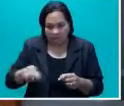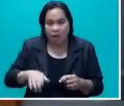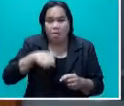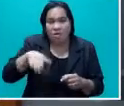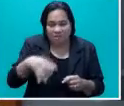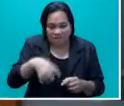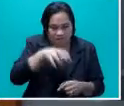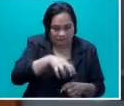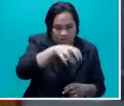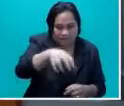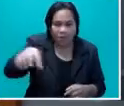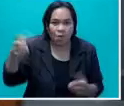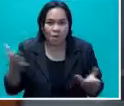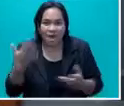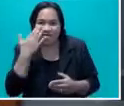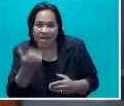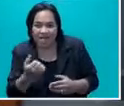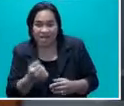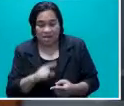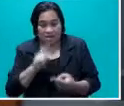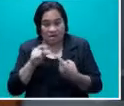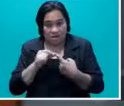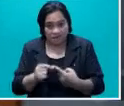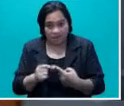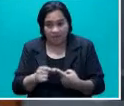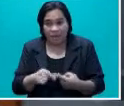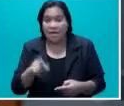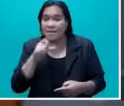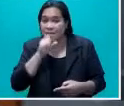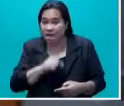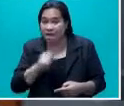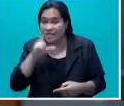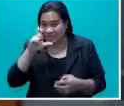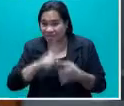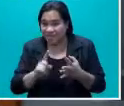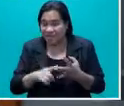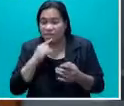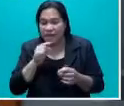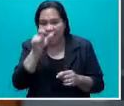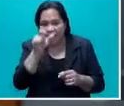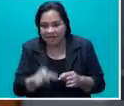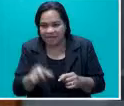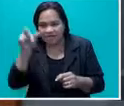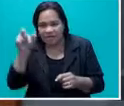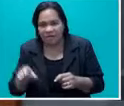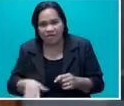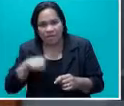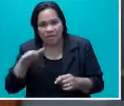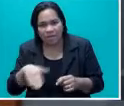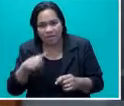in Fiji. And in one of those, he highlighted that the poverty